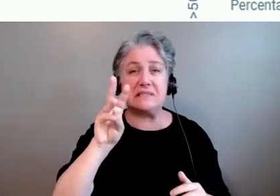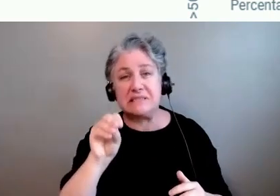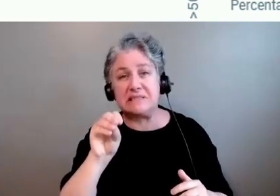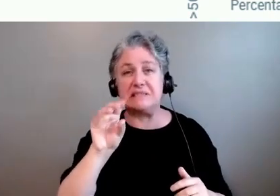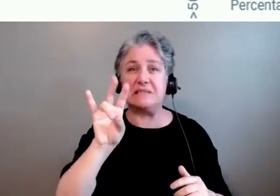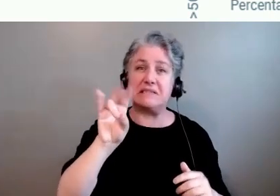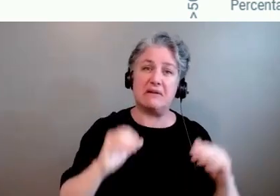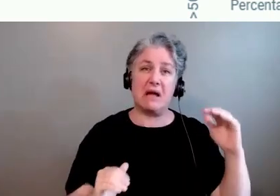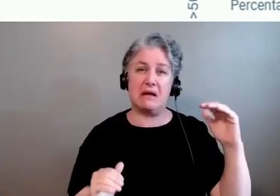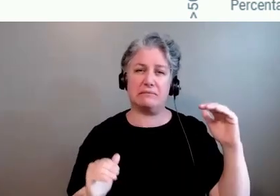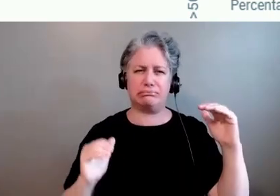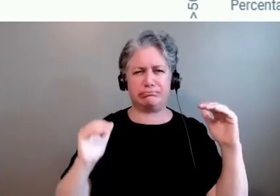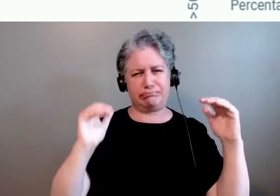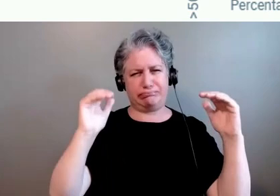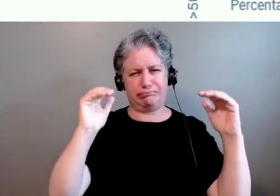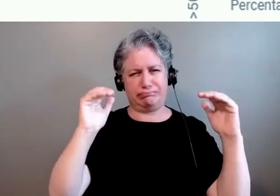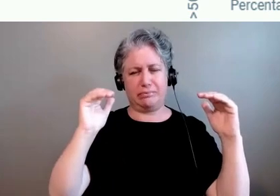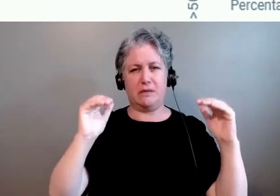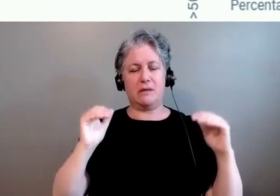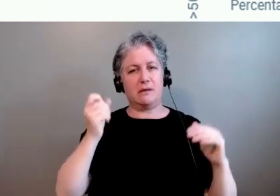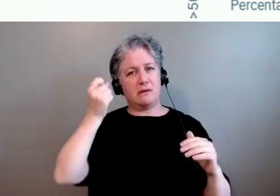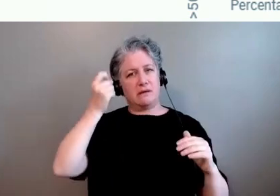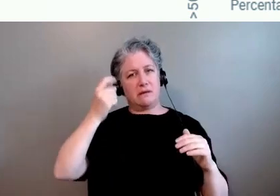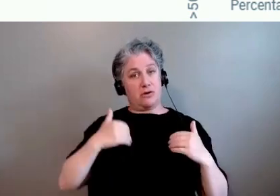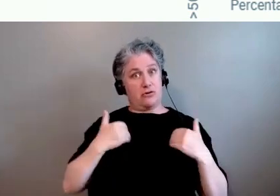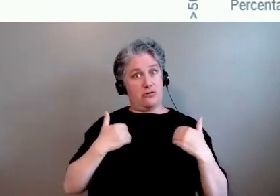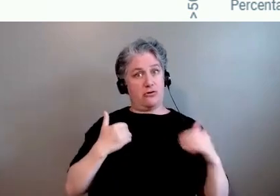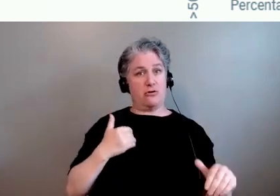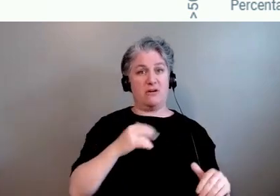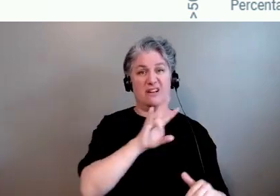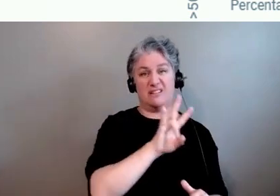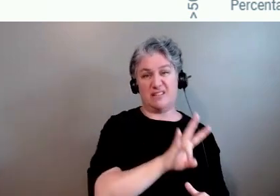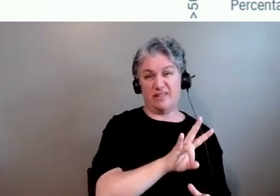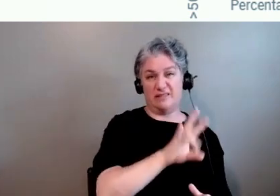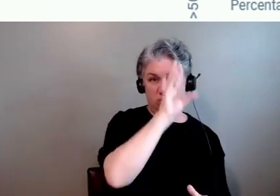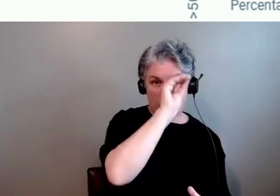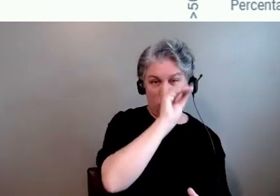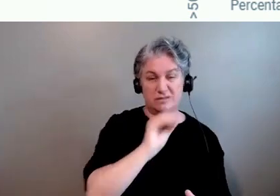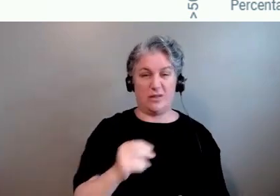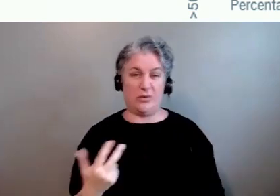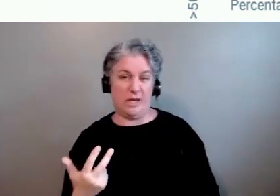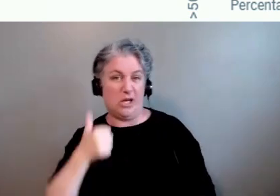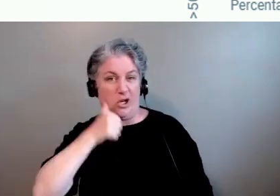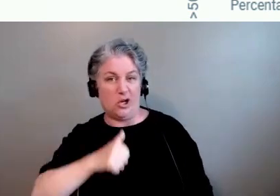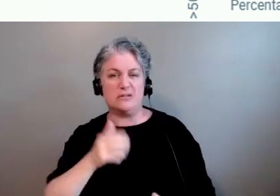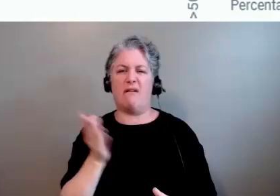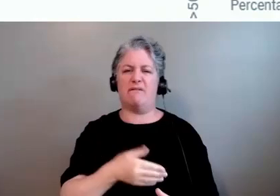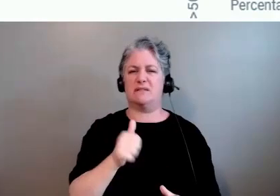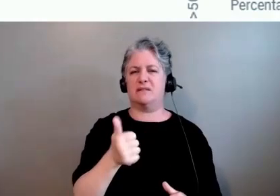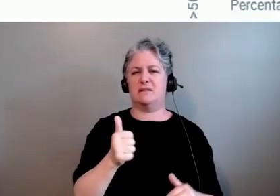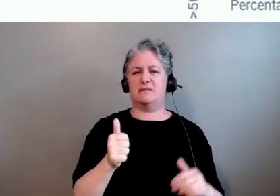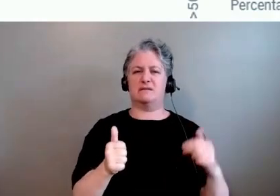more even. But it's certainly, when you're younger, 7 out of 10 patients will be boys and 3 out of 10 will be girls. These are our